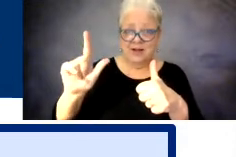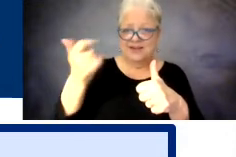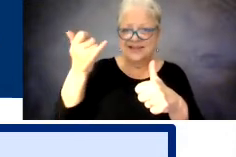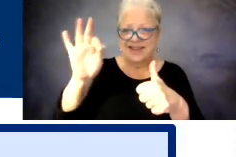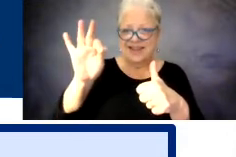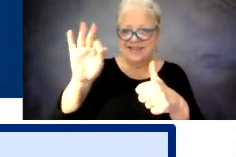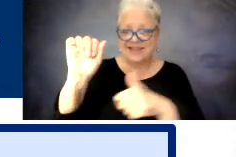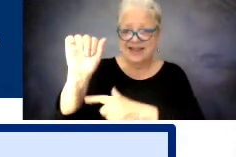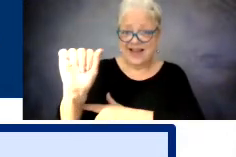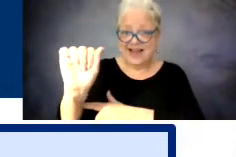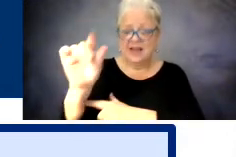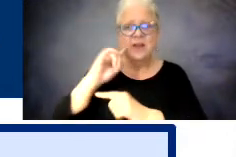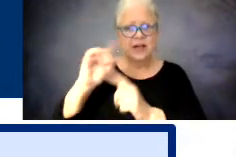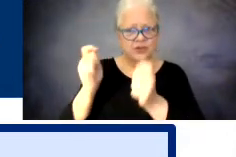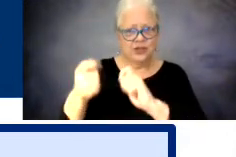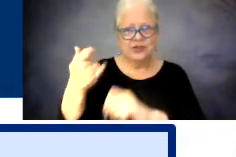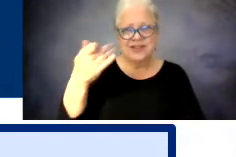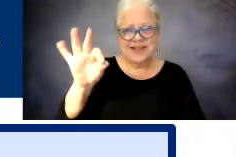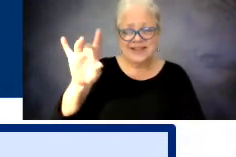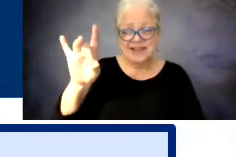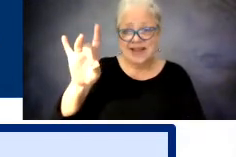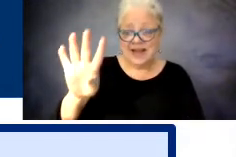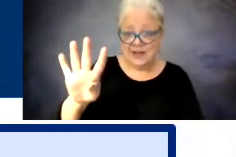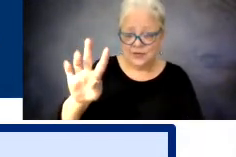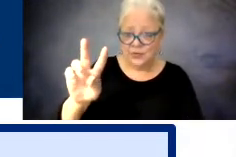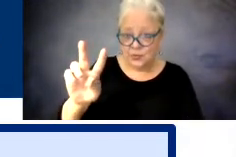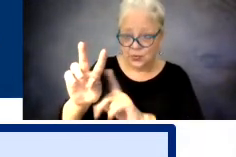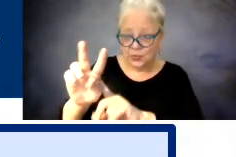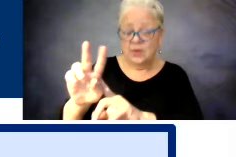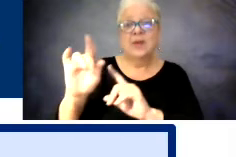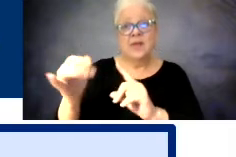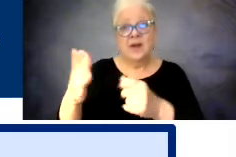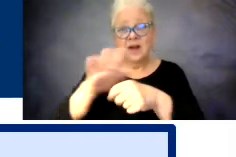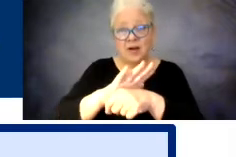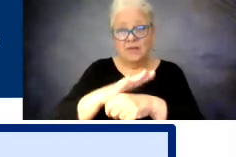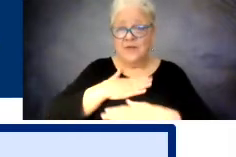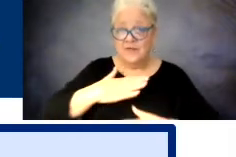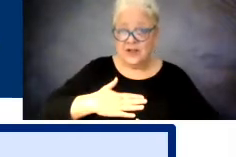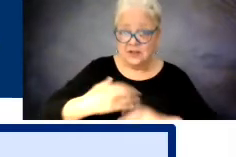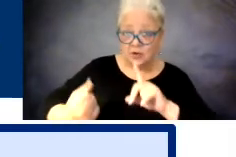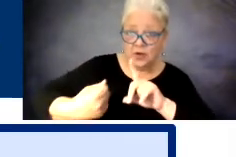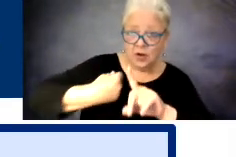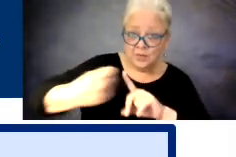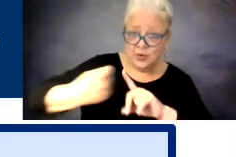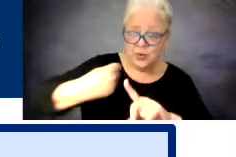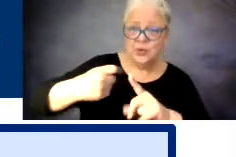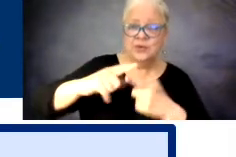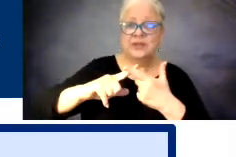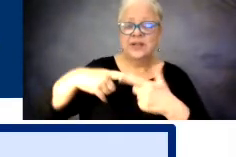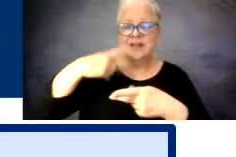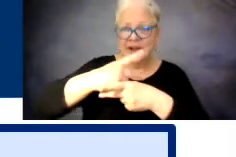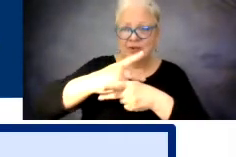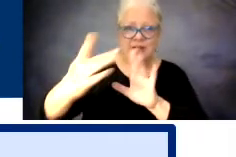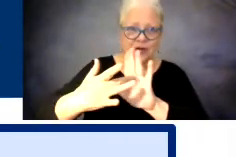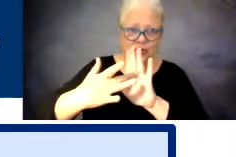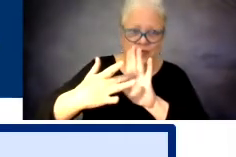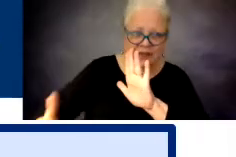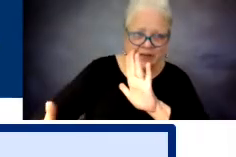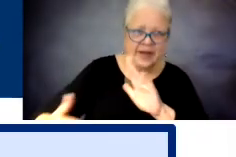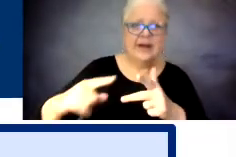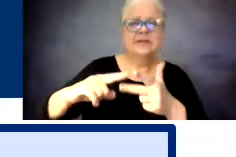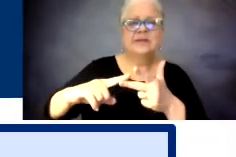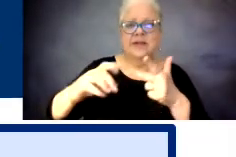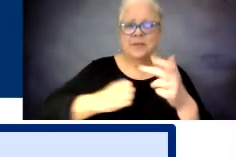It actually only covered physical abuse, emotional and sexual abuse, and caretaker neglect. Slowly, more addendums were added,